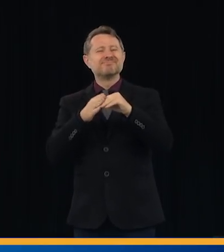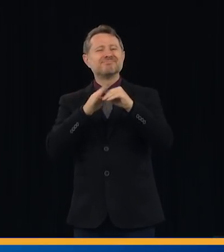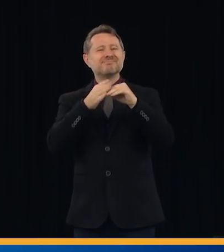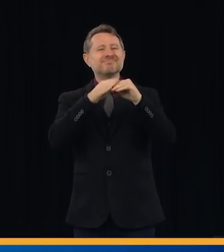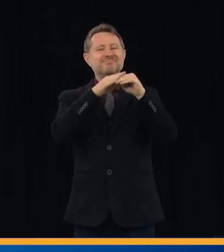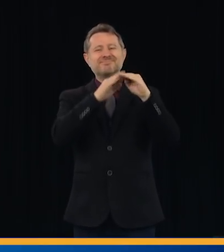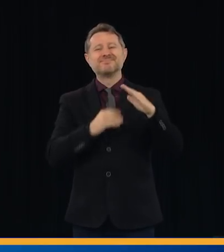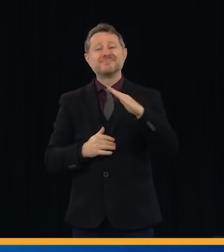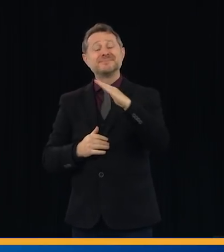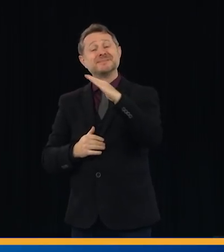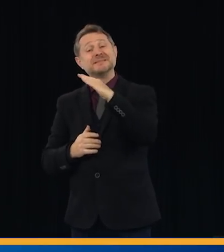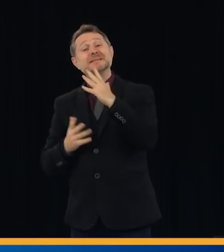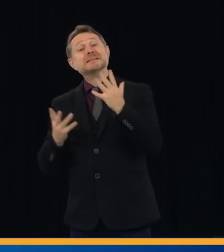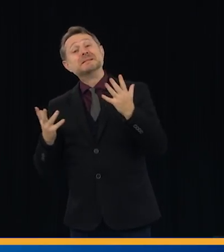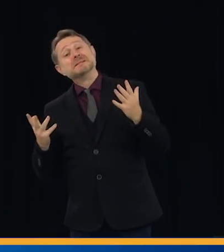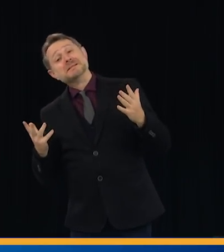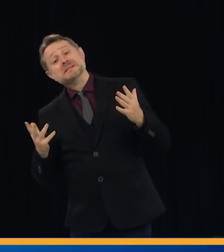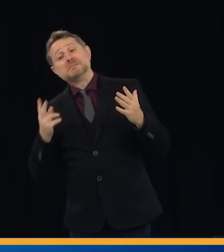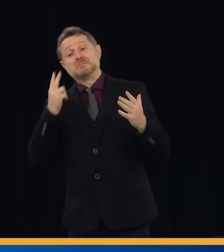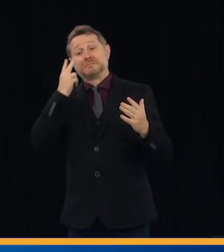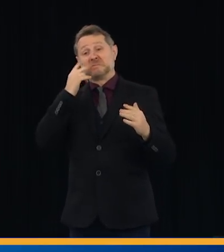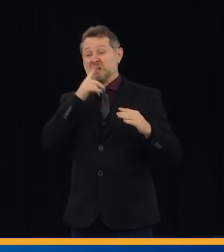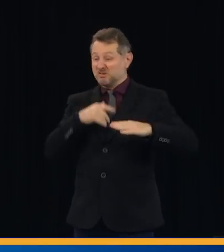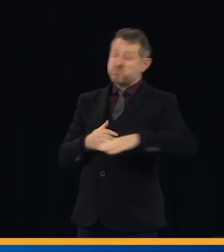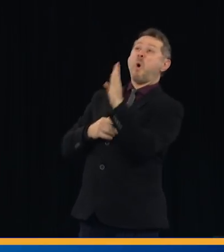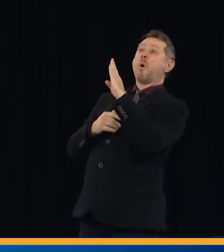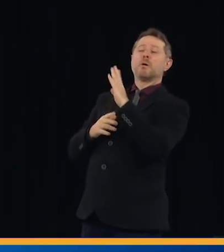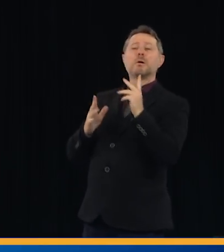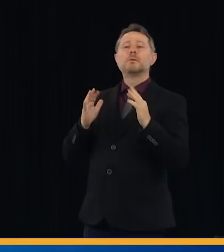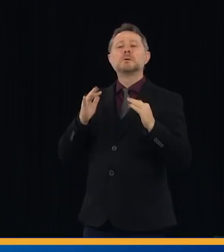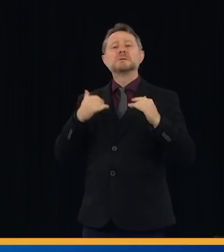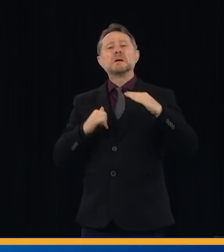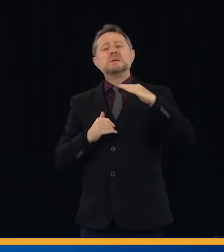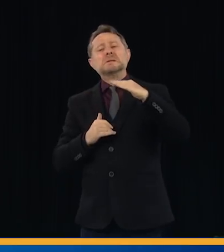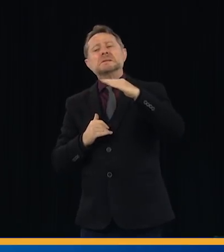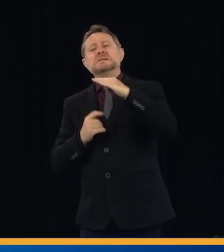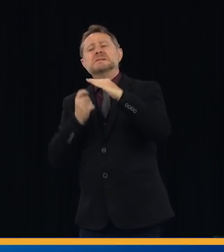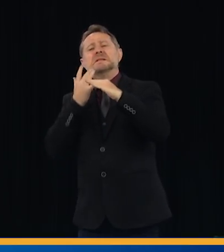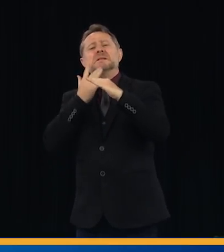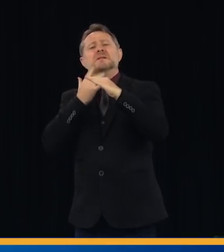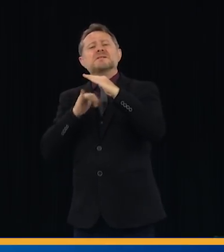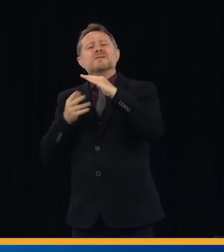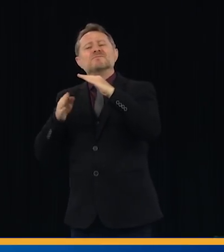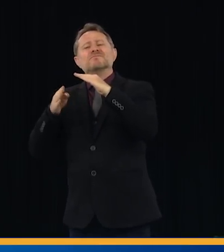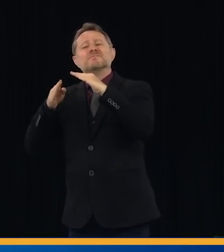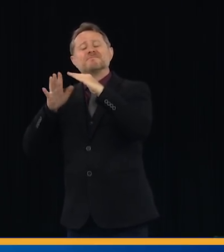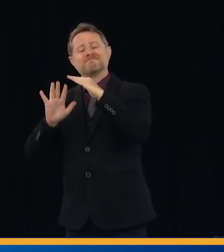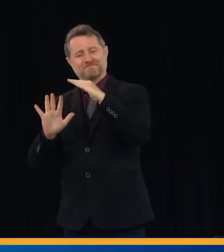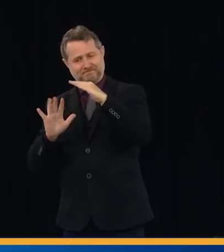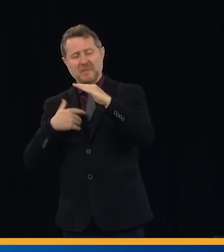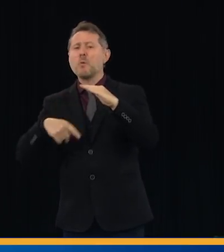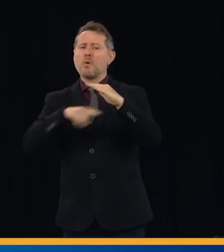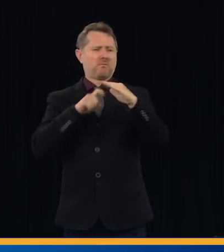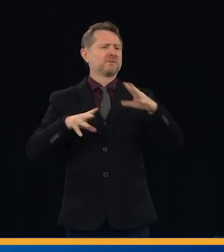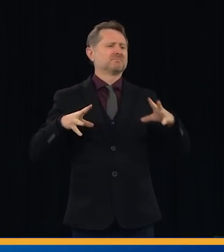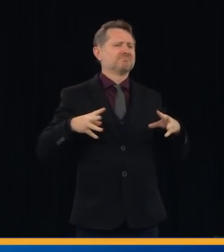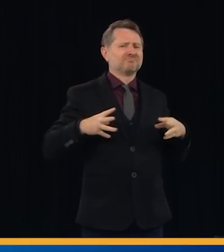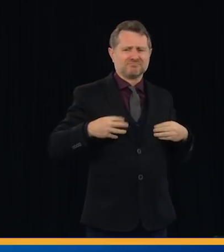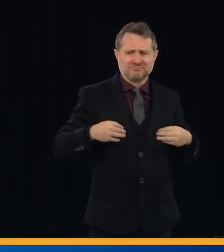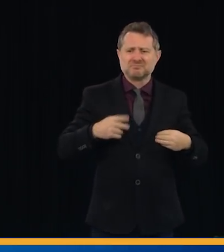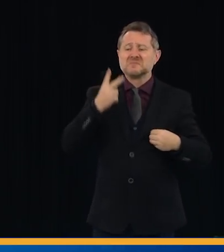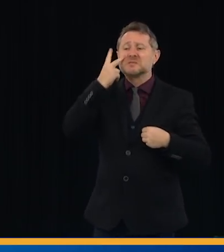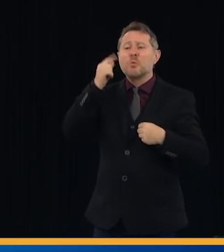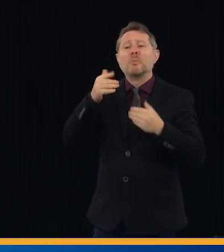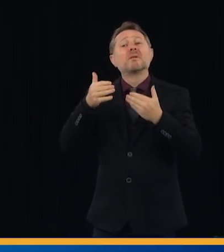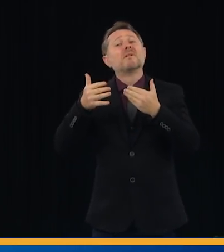argue that the trend is slowing. I say, don't argue, follow the numbers, get more